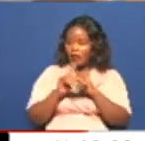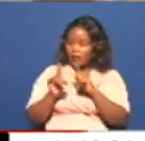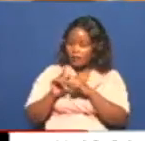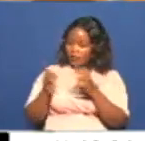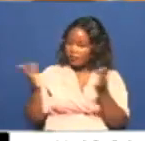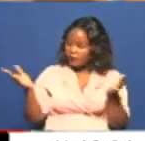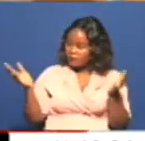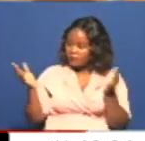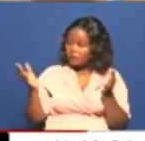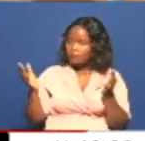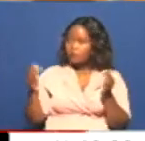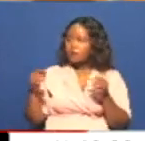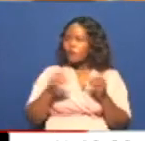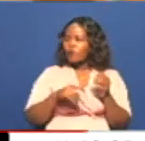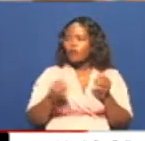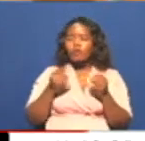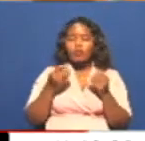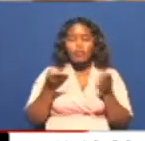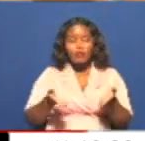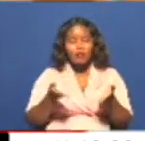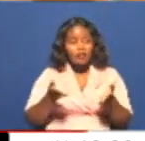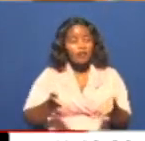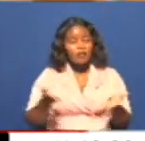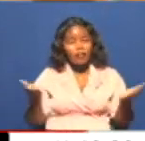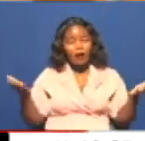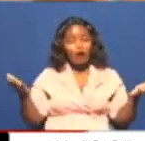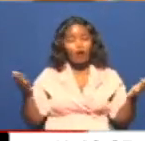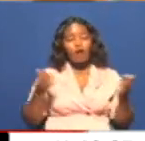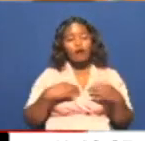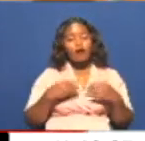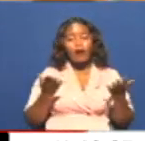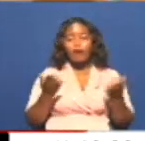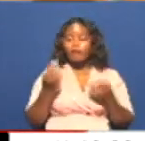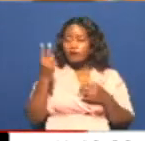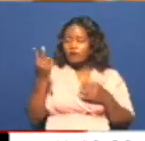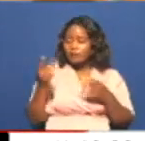same? Right now, as we speak, we have just